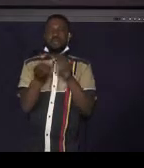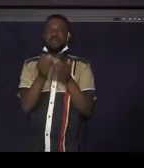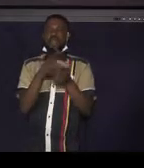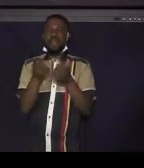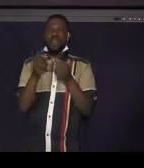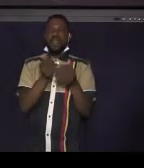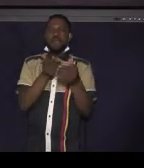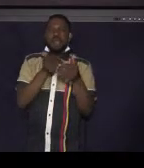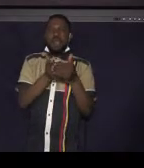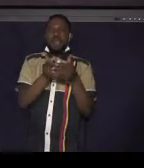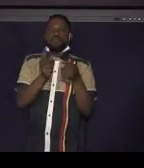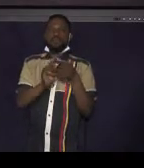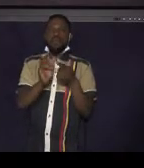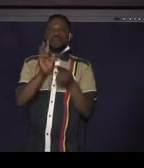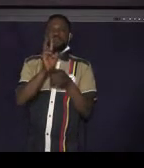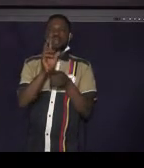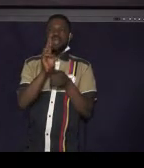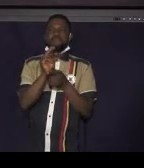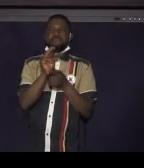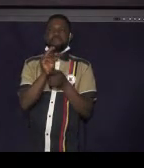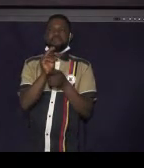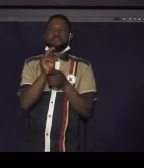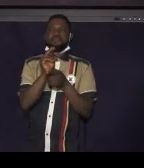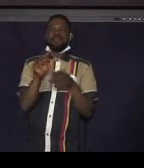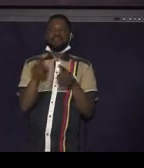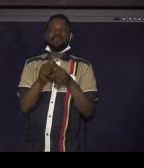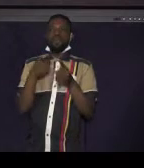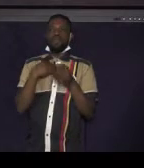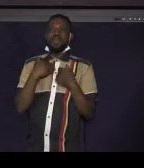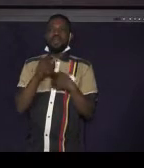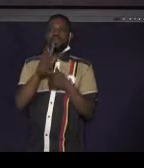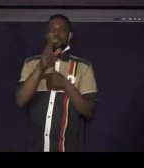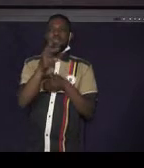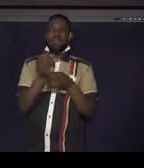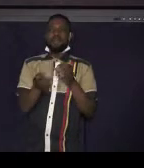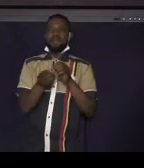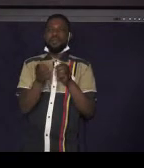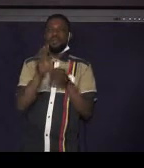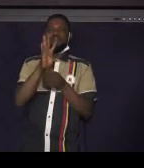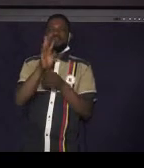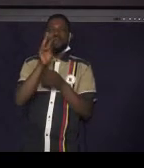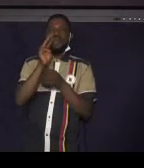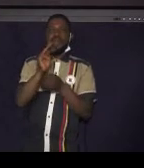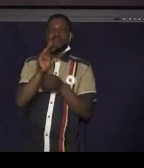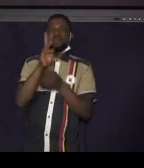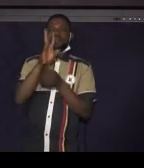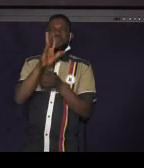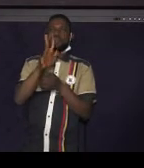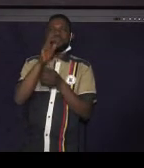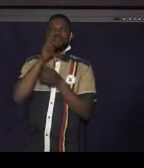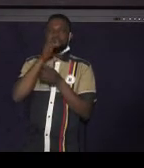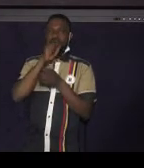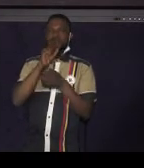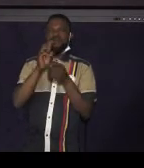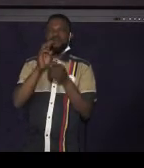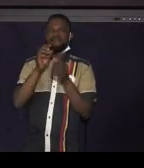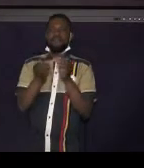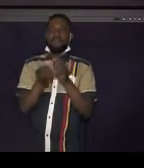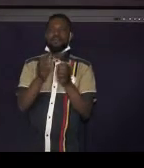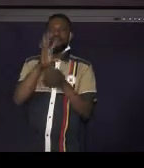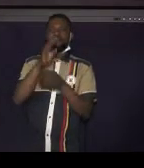comes nearer to this 3m, and so we have 3m plus 4m. That's like 3 mangoes plus 5 mangoes.